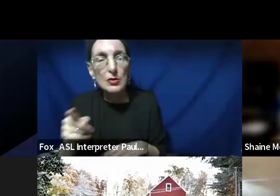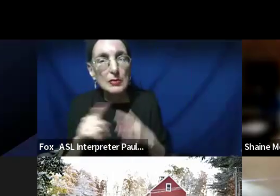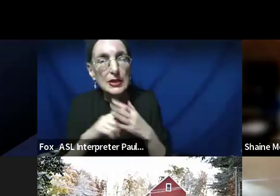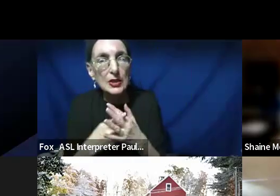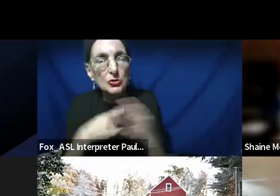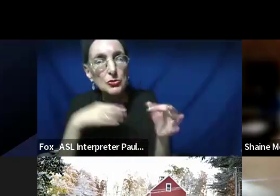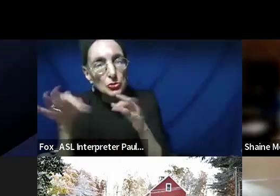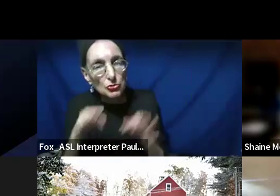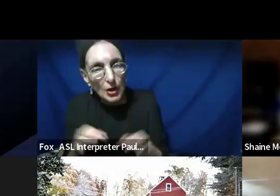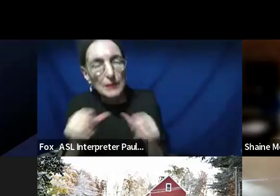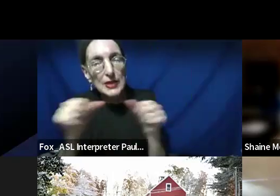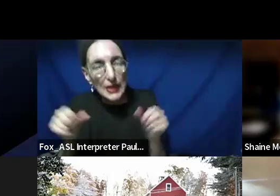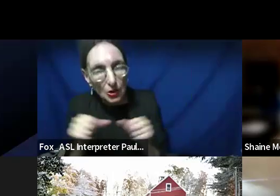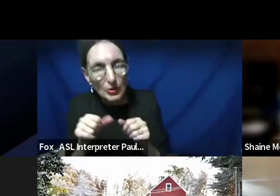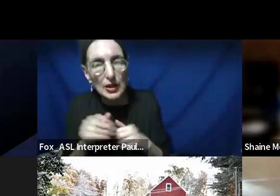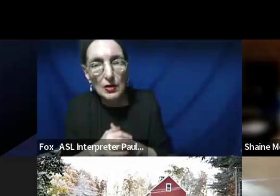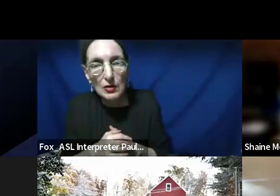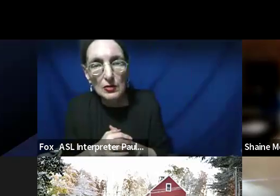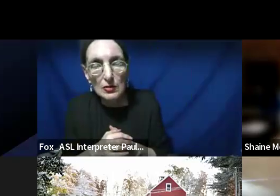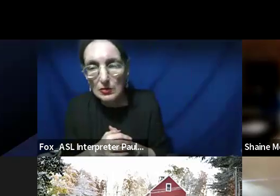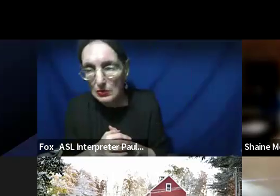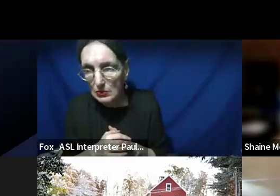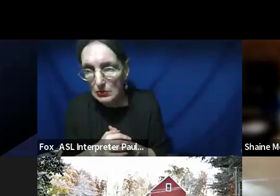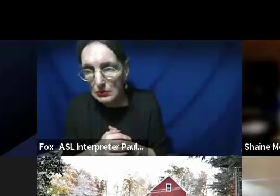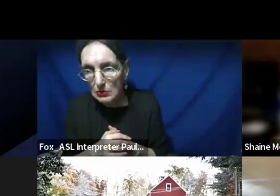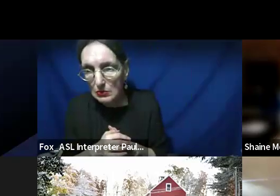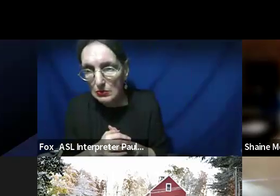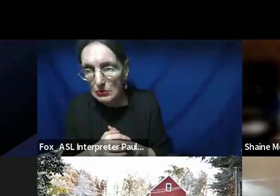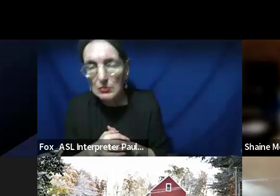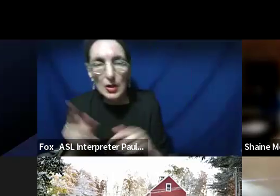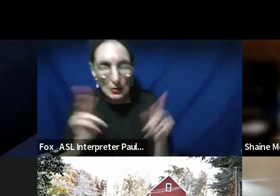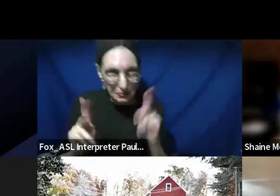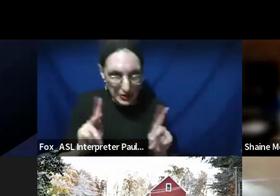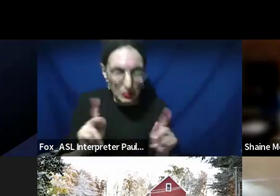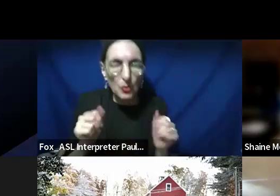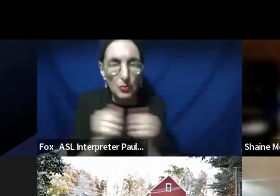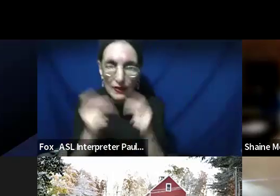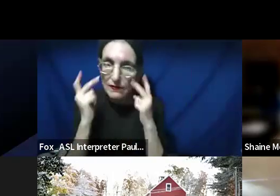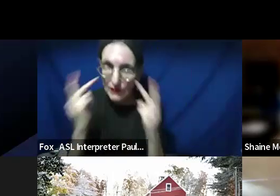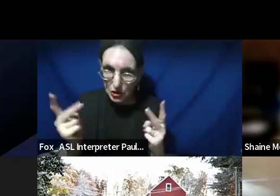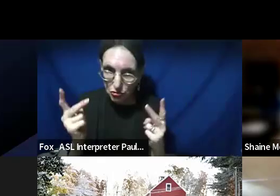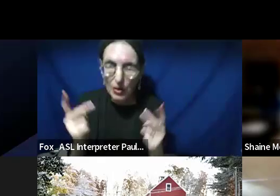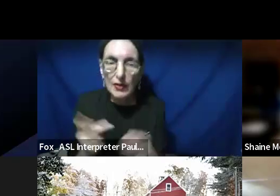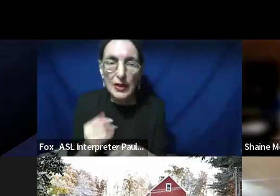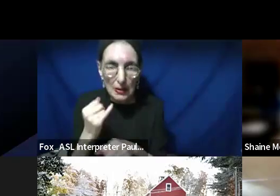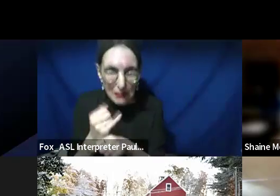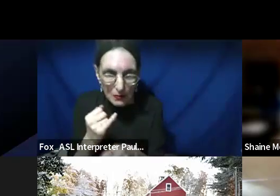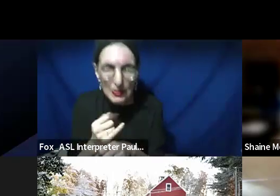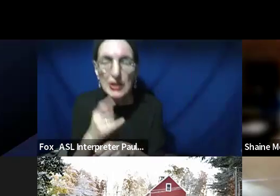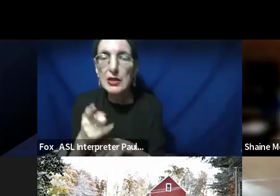the area to people with visual impairment, where they